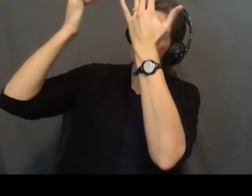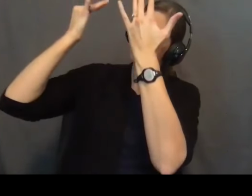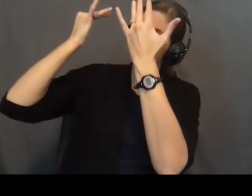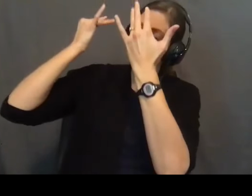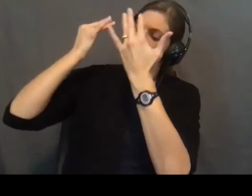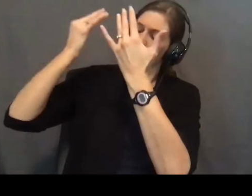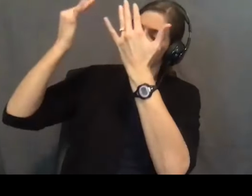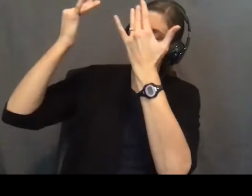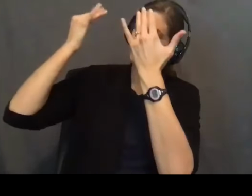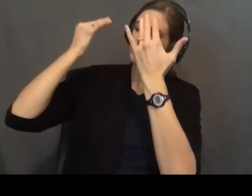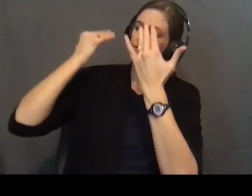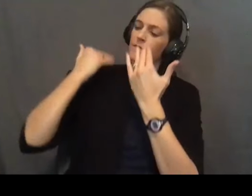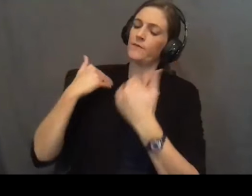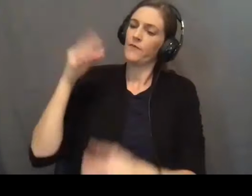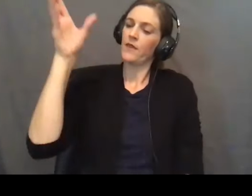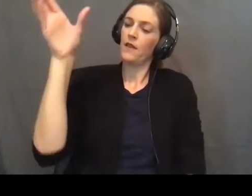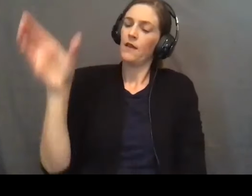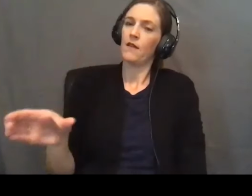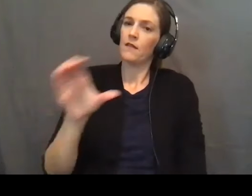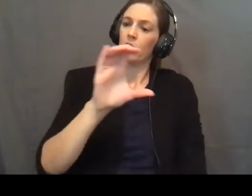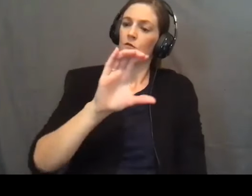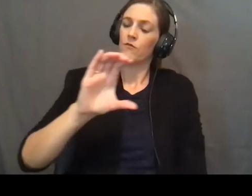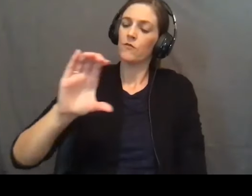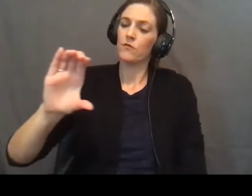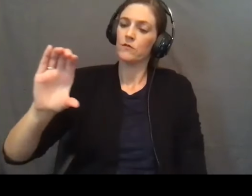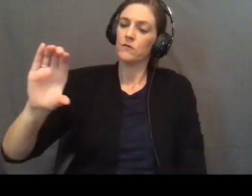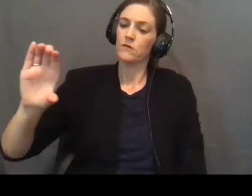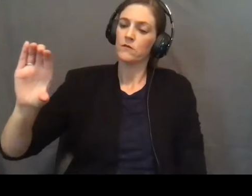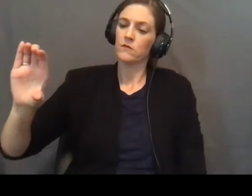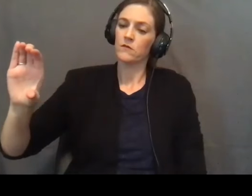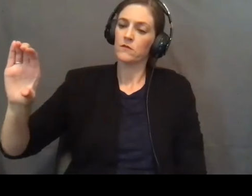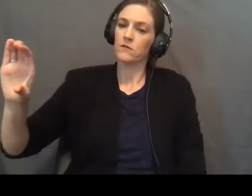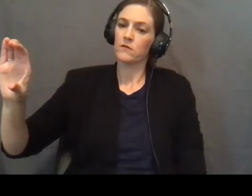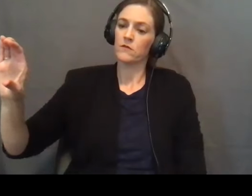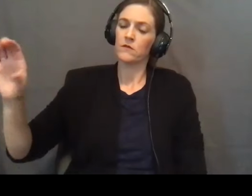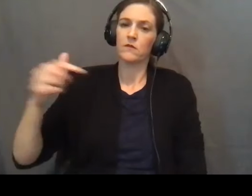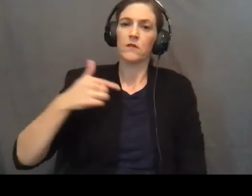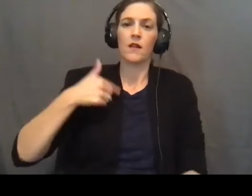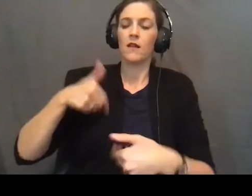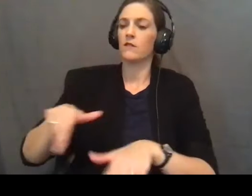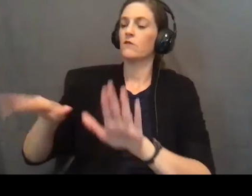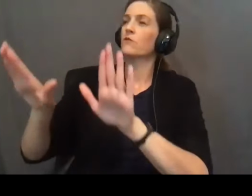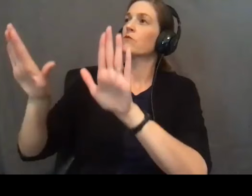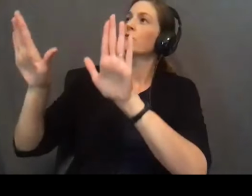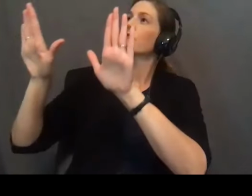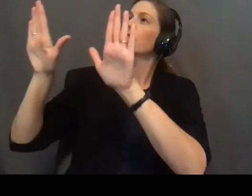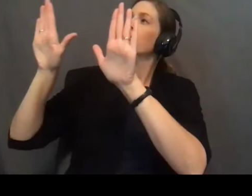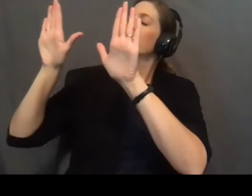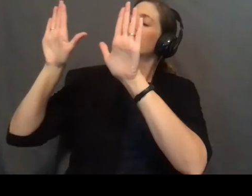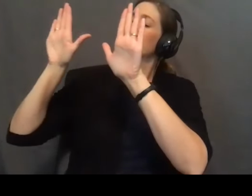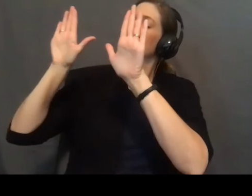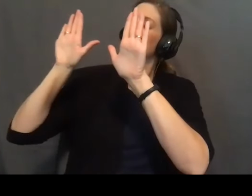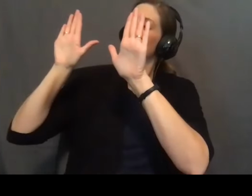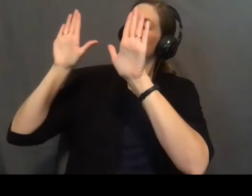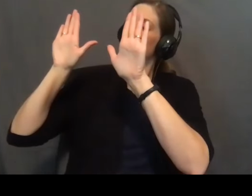At the cross At the cross I surrender My life